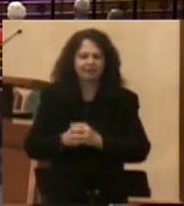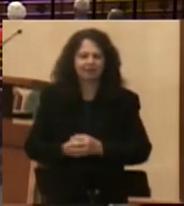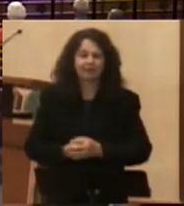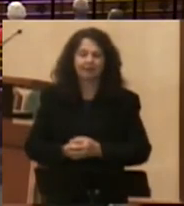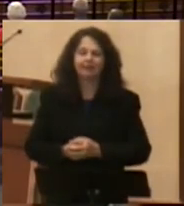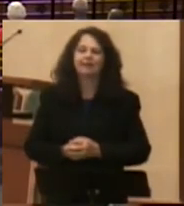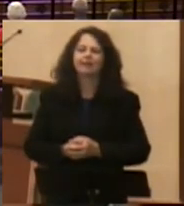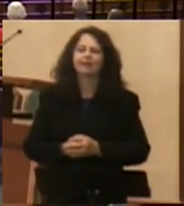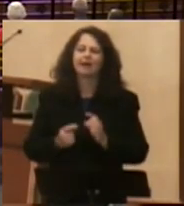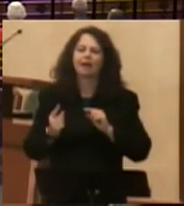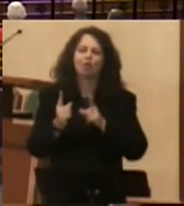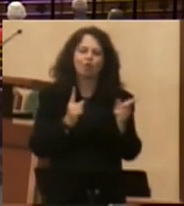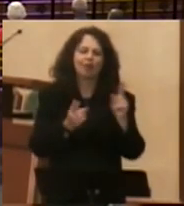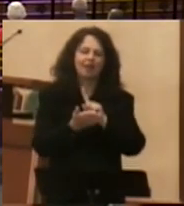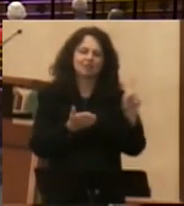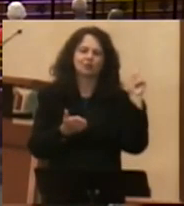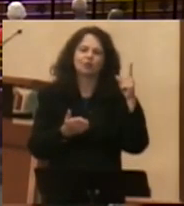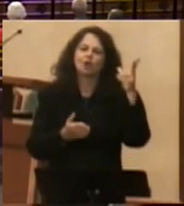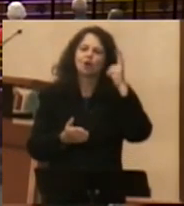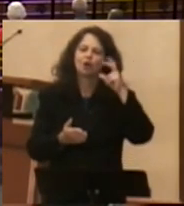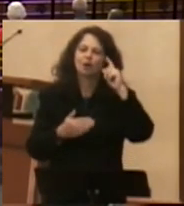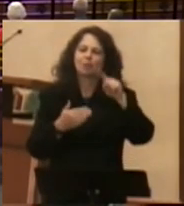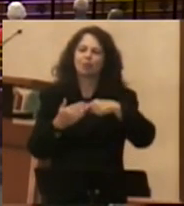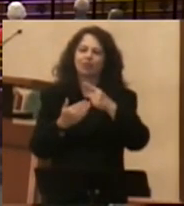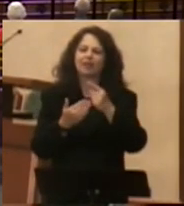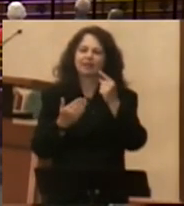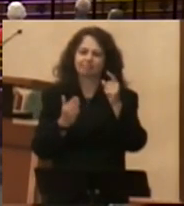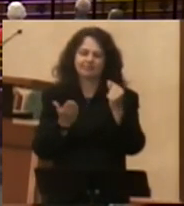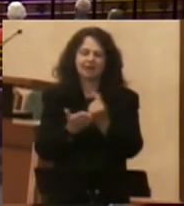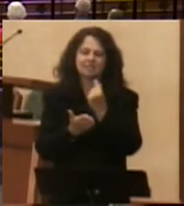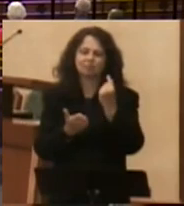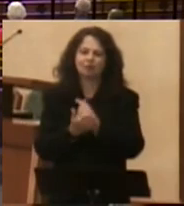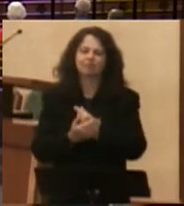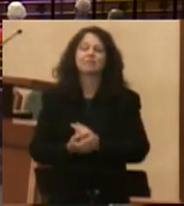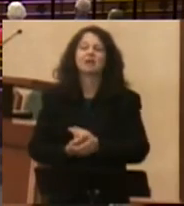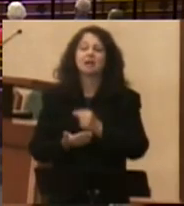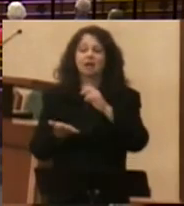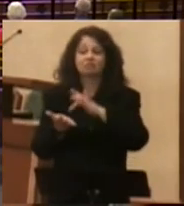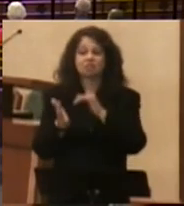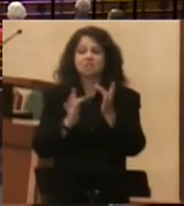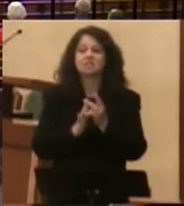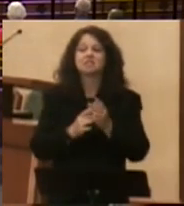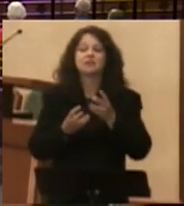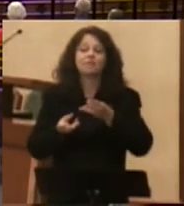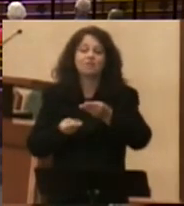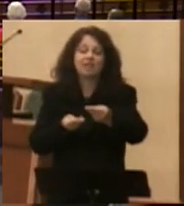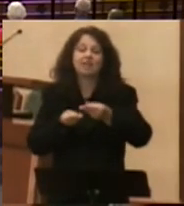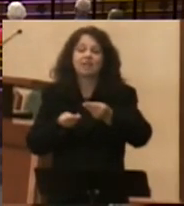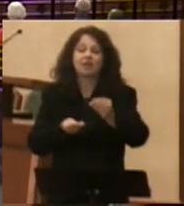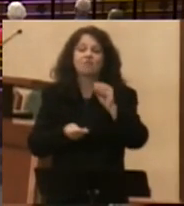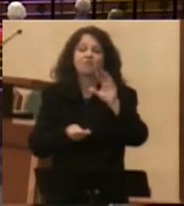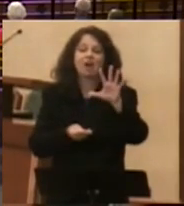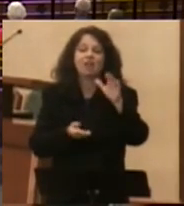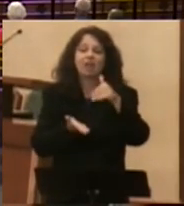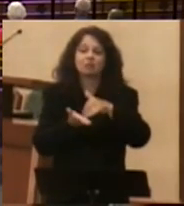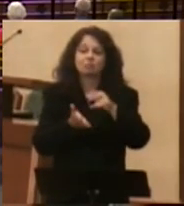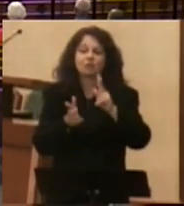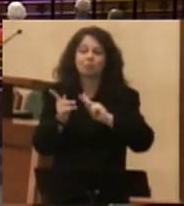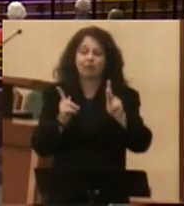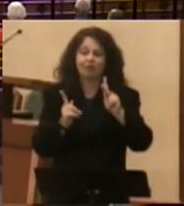Last week, we heard from the Gospels the tremendous story of Jesus feeding the 5,000 and likely thousands